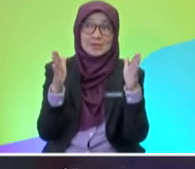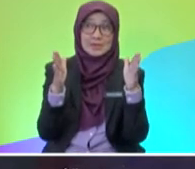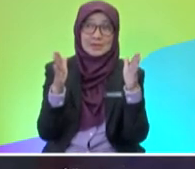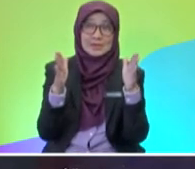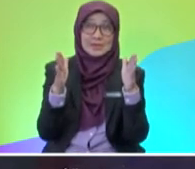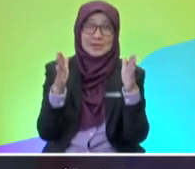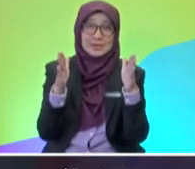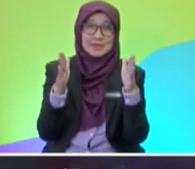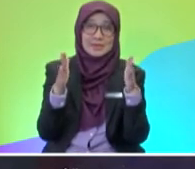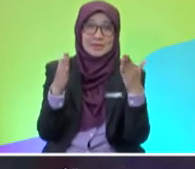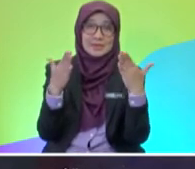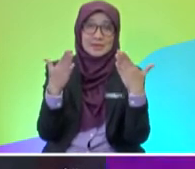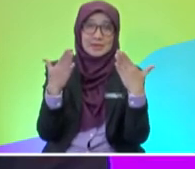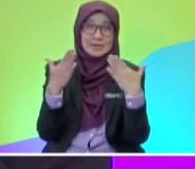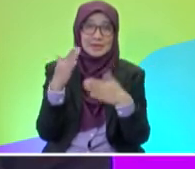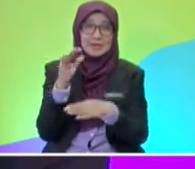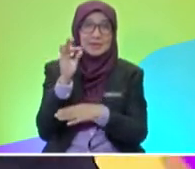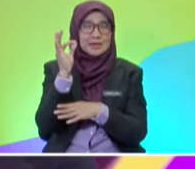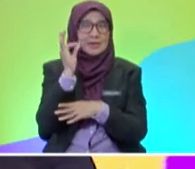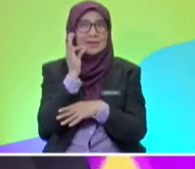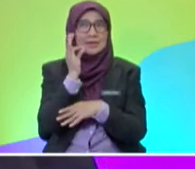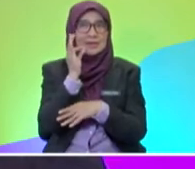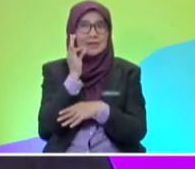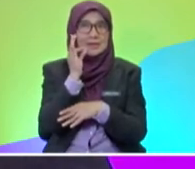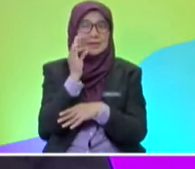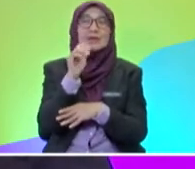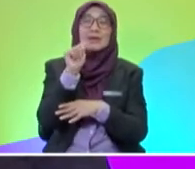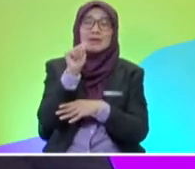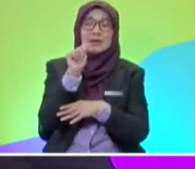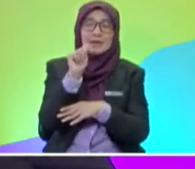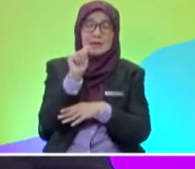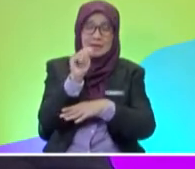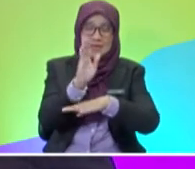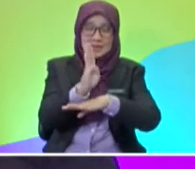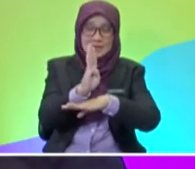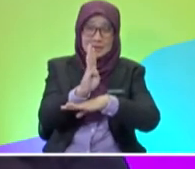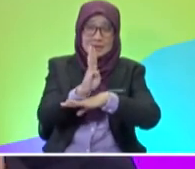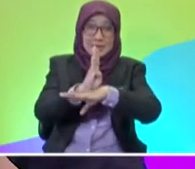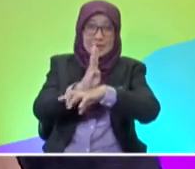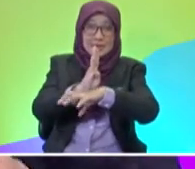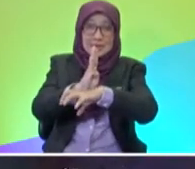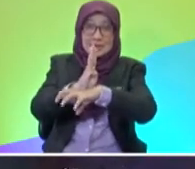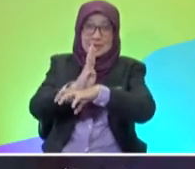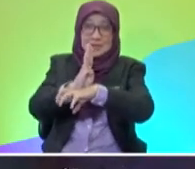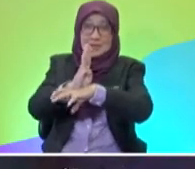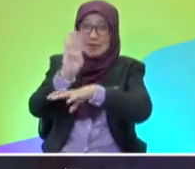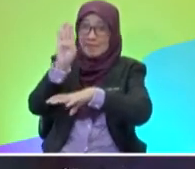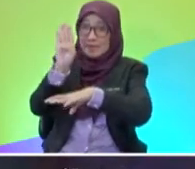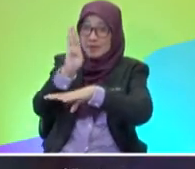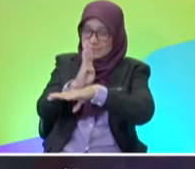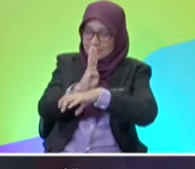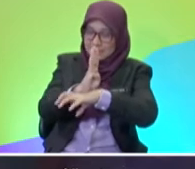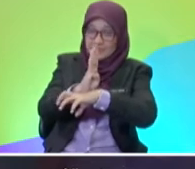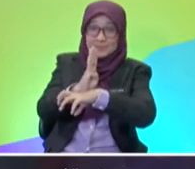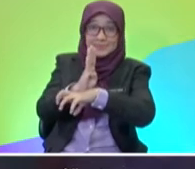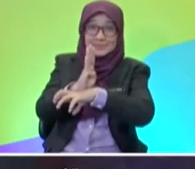And I can guess. I've seen this before. This is called a beetle. Is that very right? Very good. You get it right. Okay.